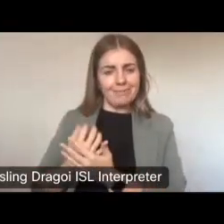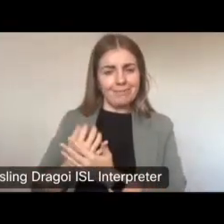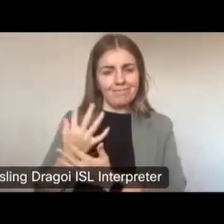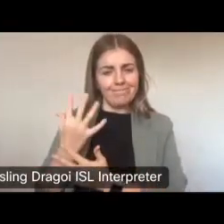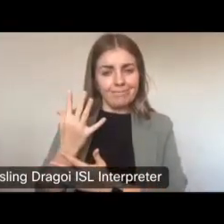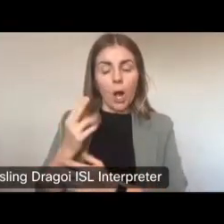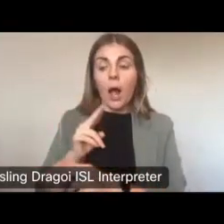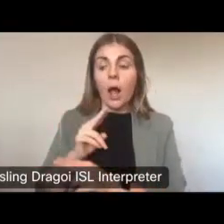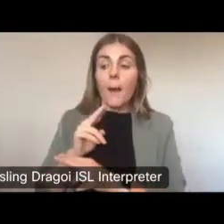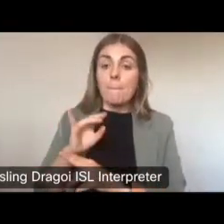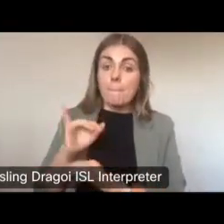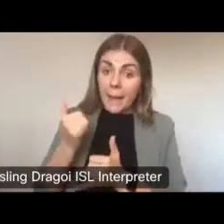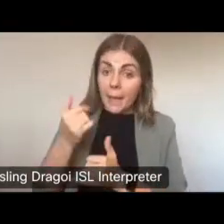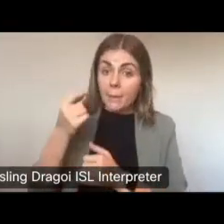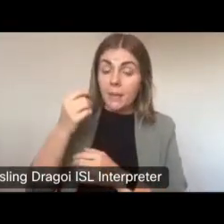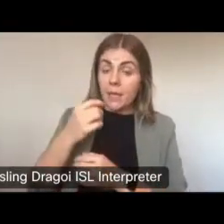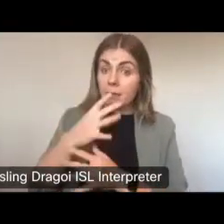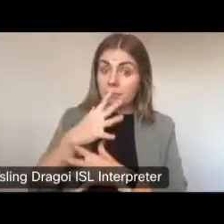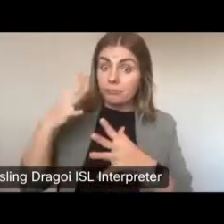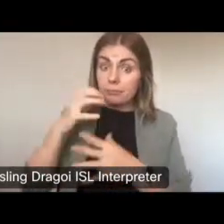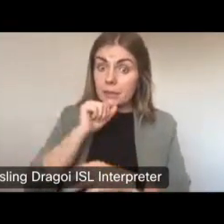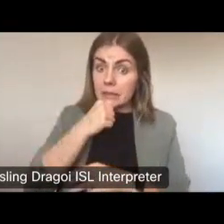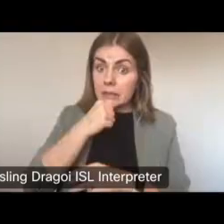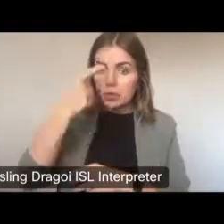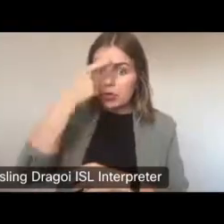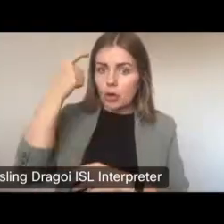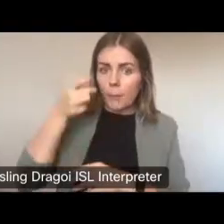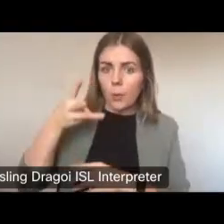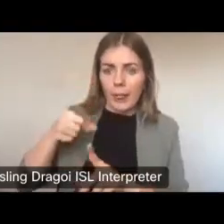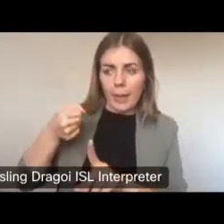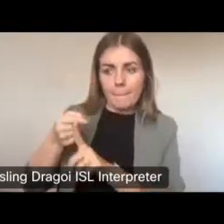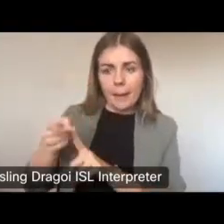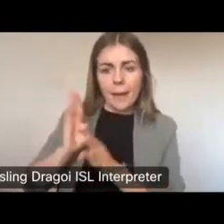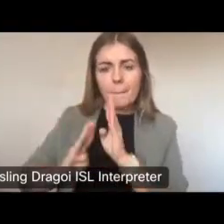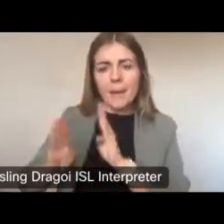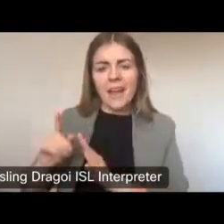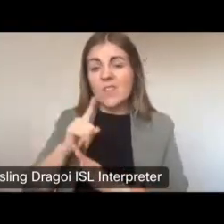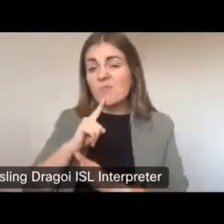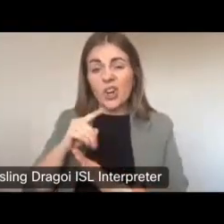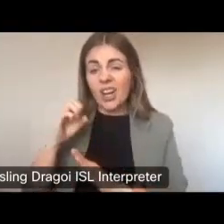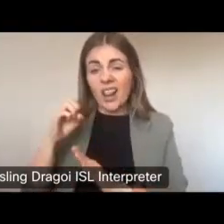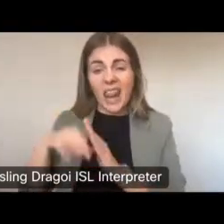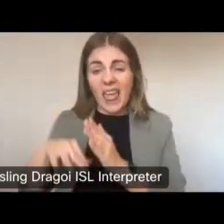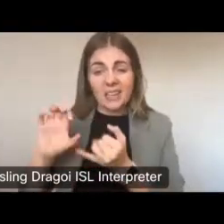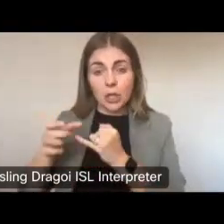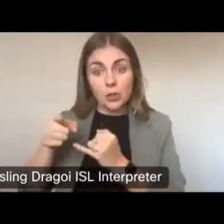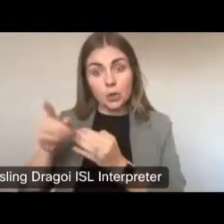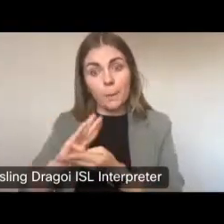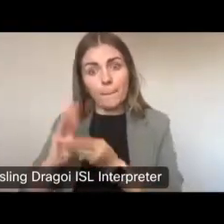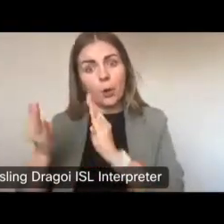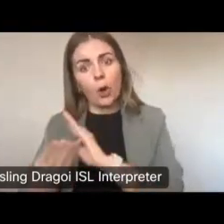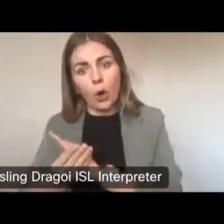mightn't affect those behaviors, but for example, you're less likely to end up becoming violent if you weren't violent, if your trauma comes as an